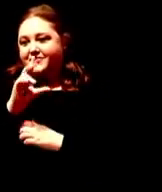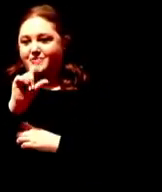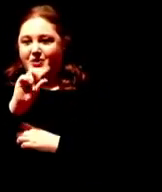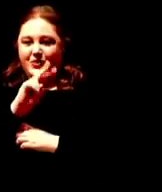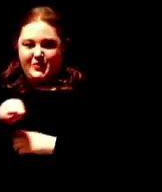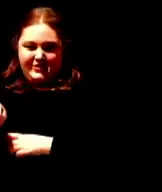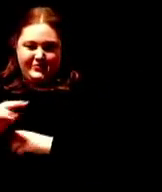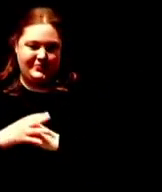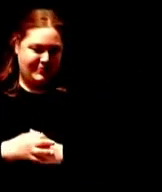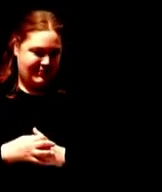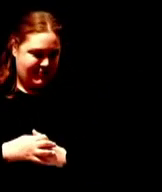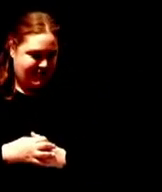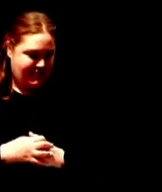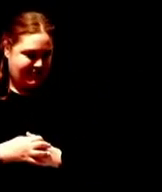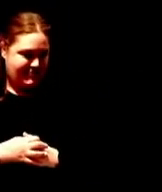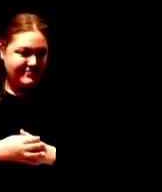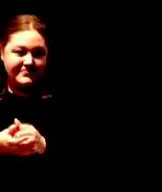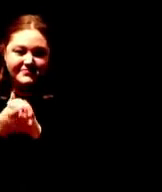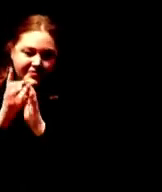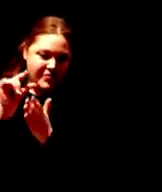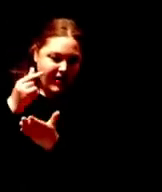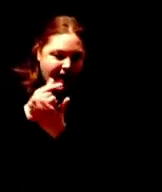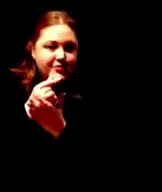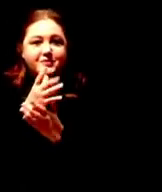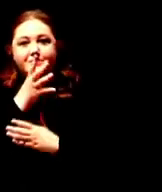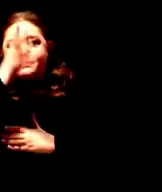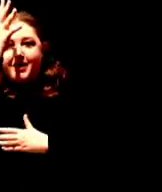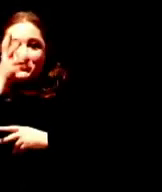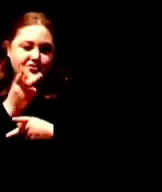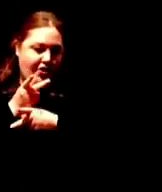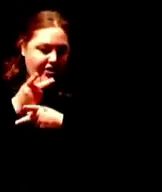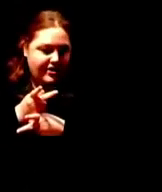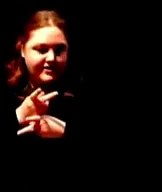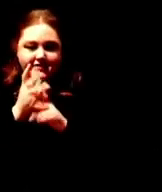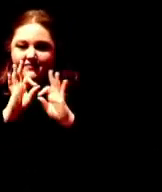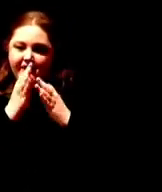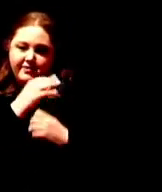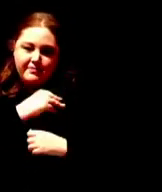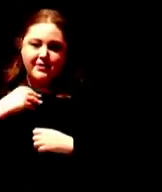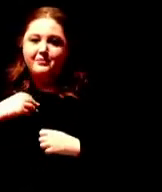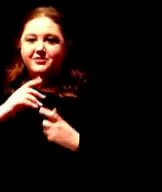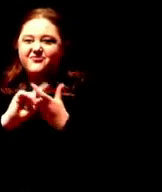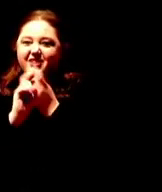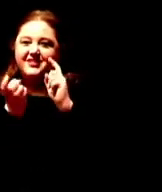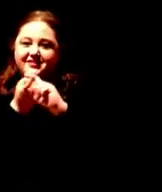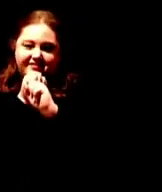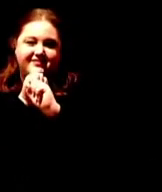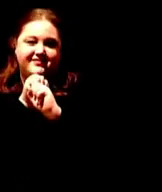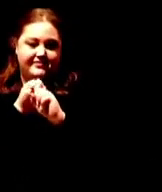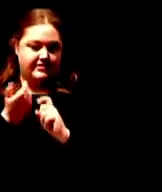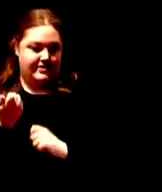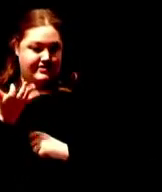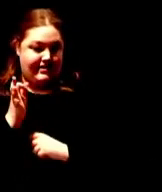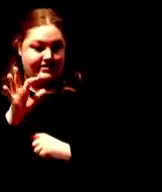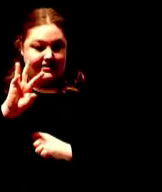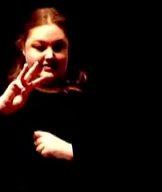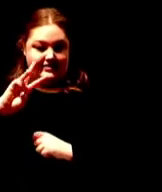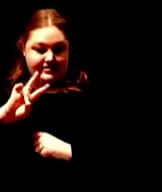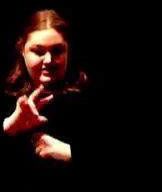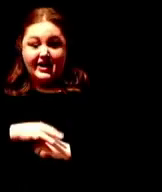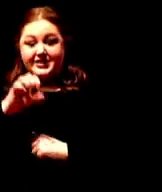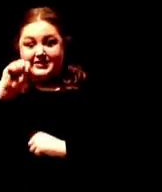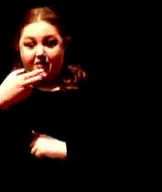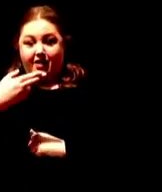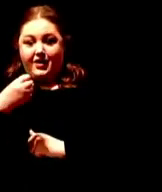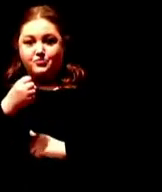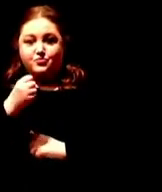2022. Welcome graduates, parents, guardians, family members, and friends. In 1967, South